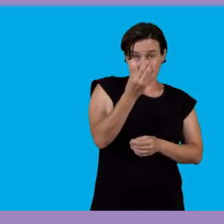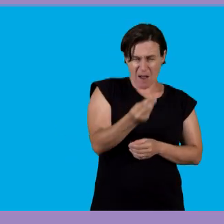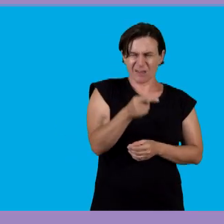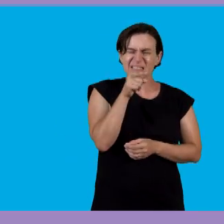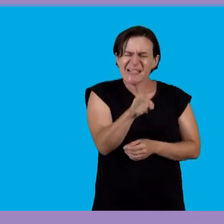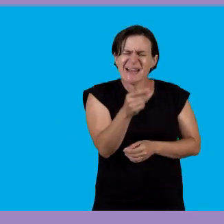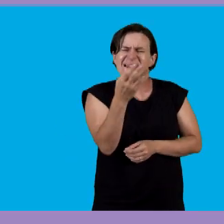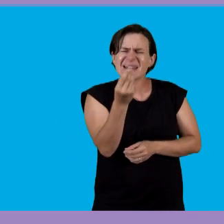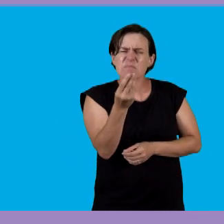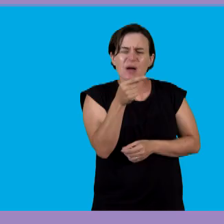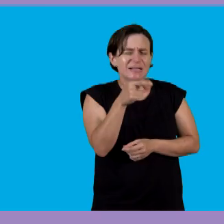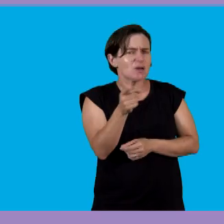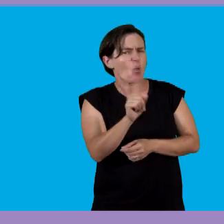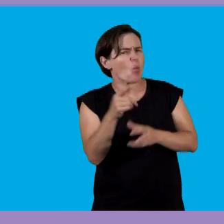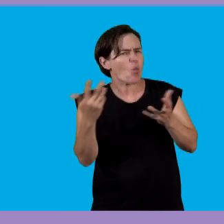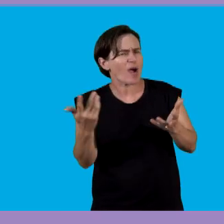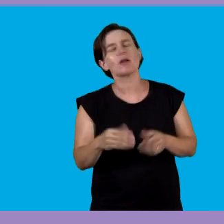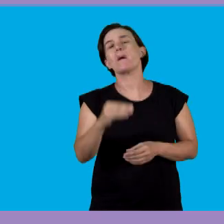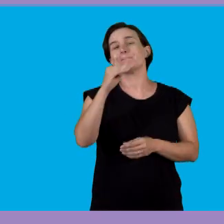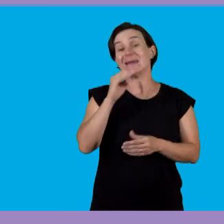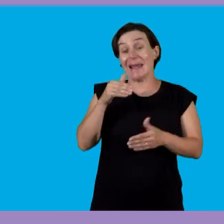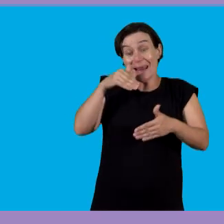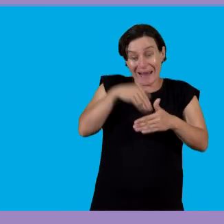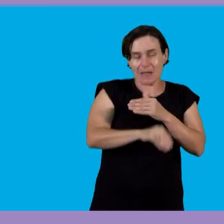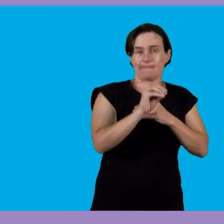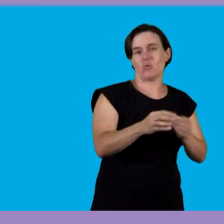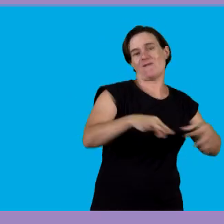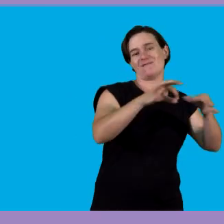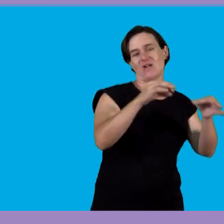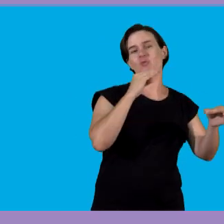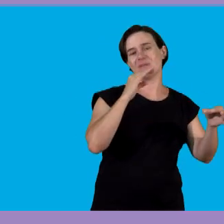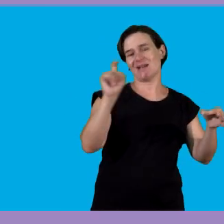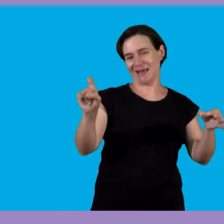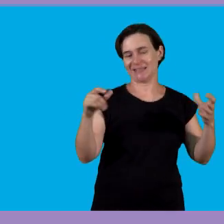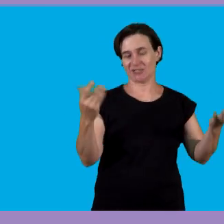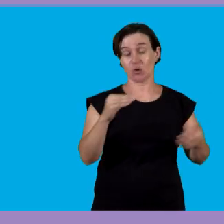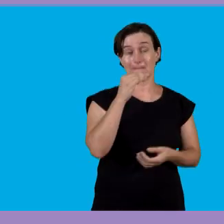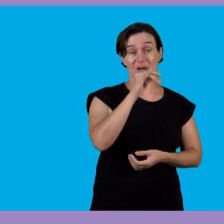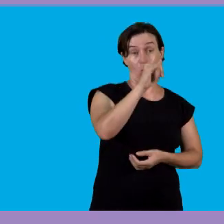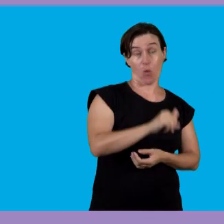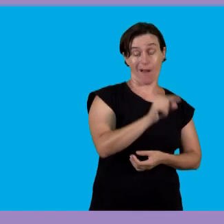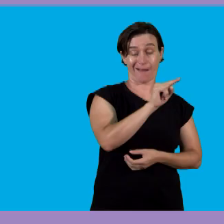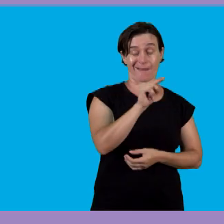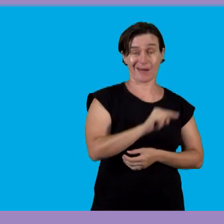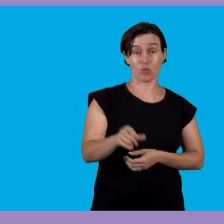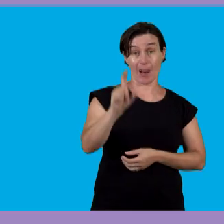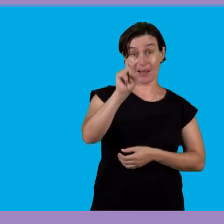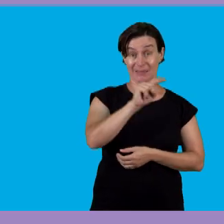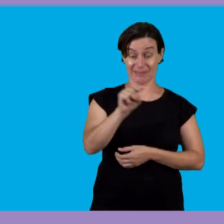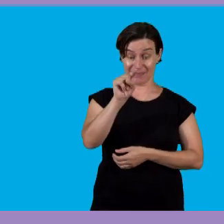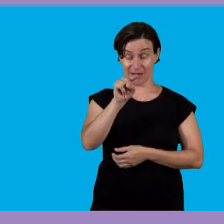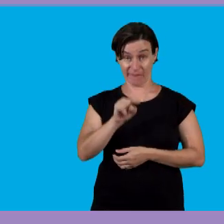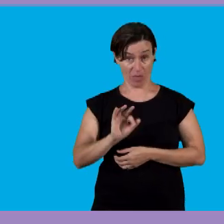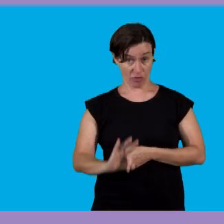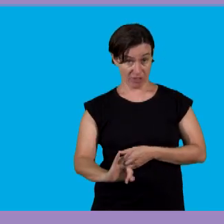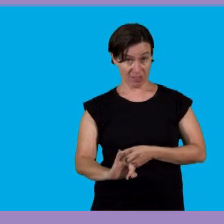about? Of course, we are talking about the input value. So a number is divided by 3 and then we